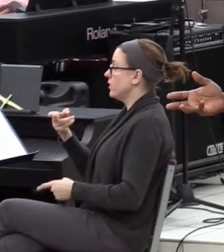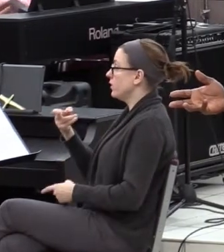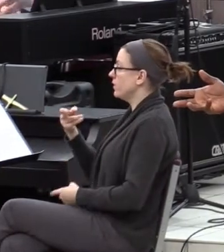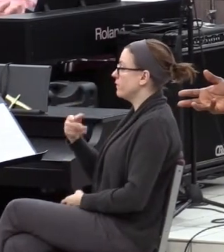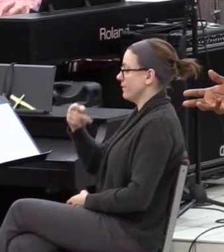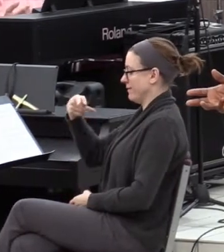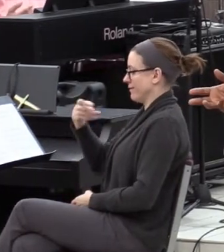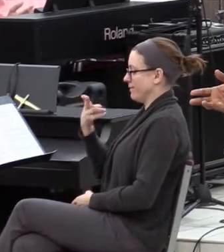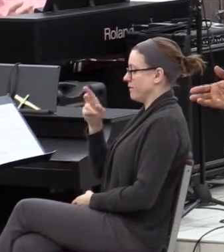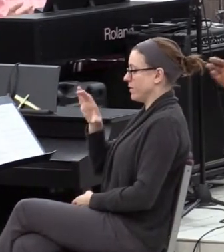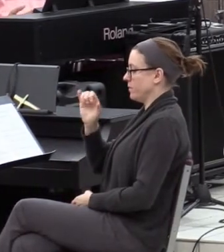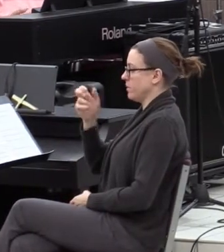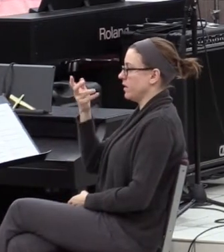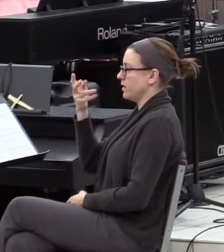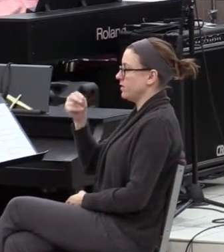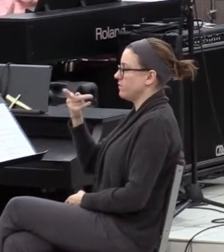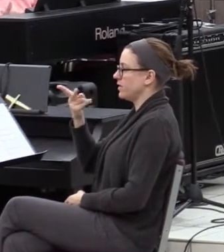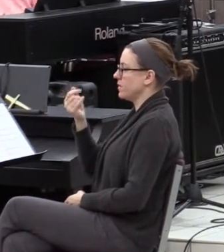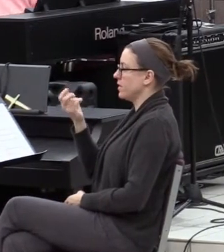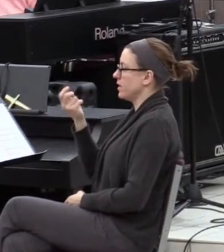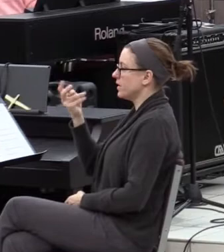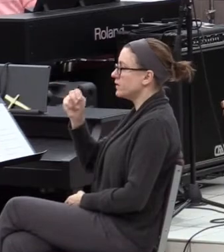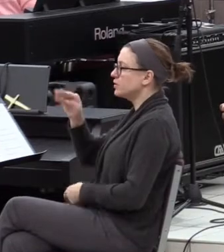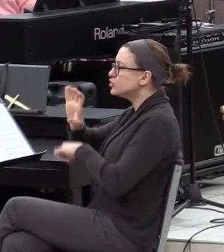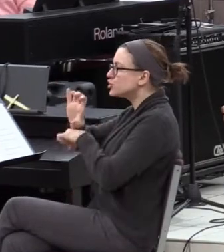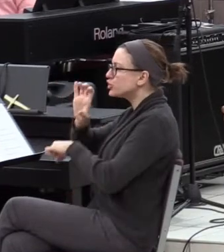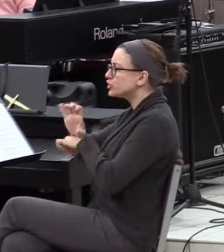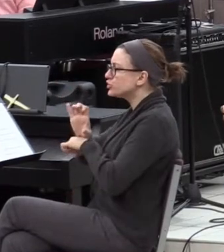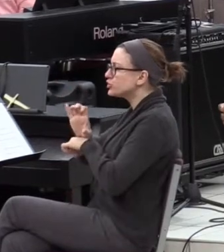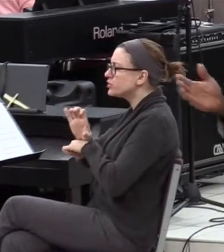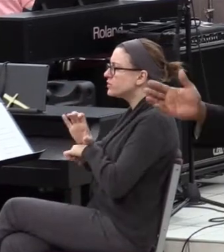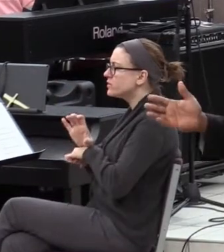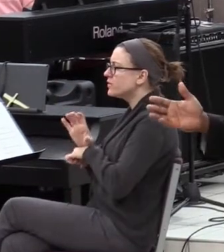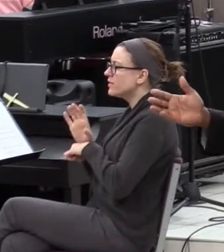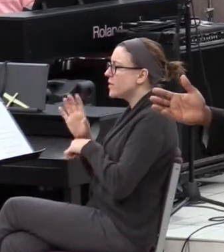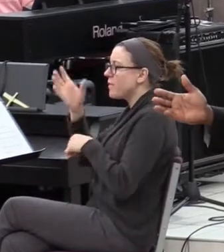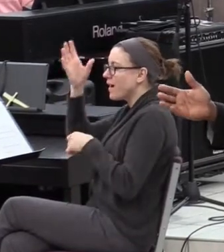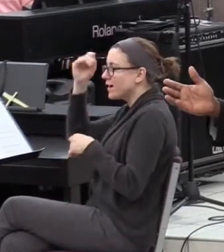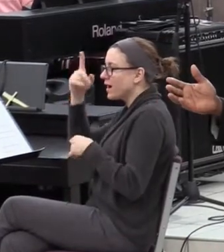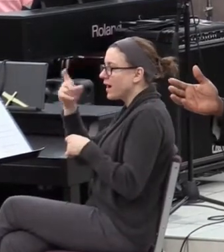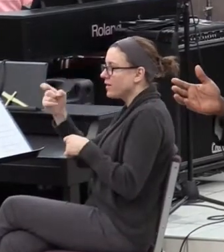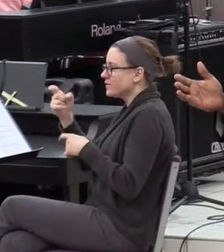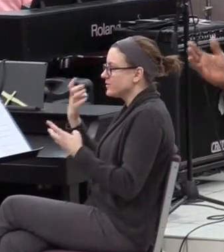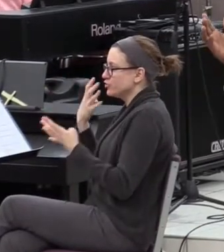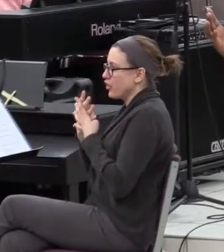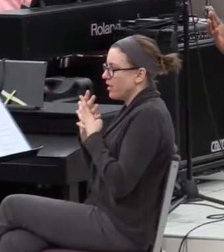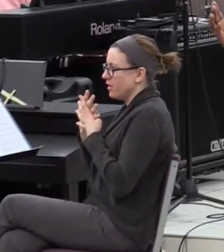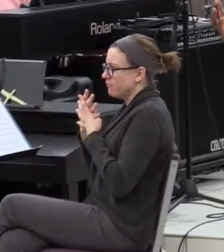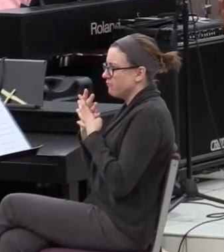church by a guy that's behind prison bars.